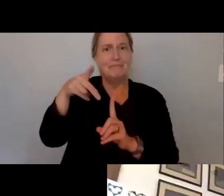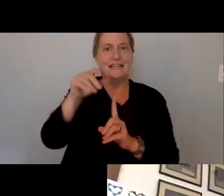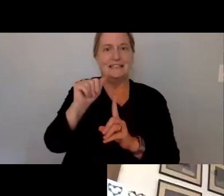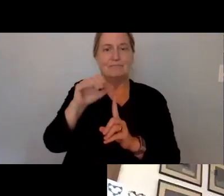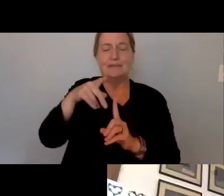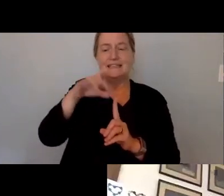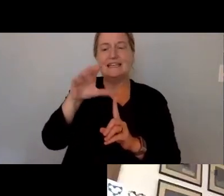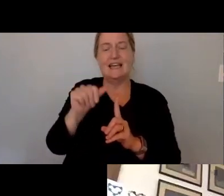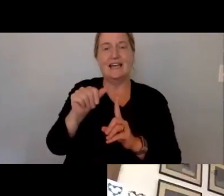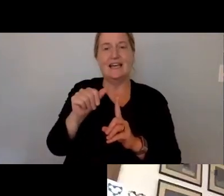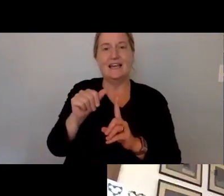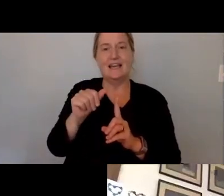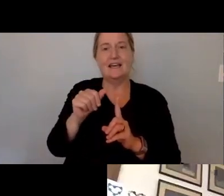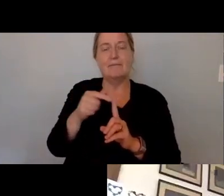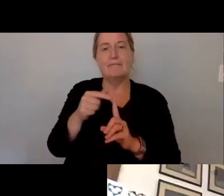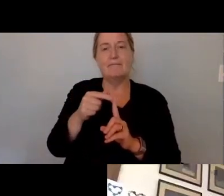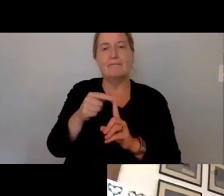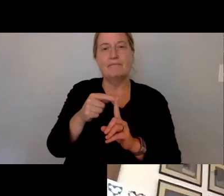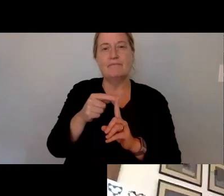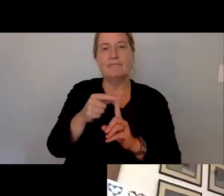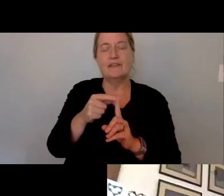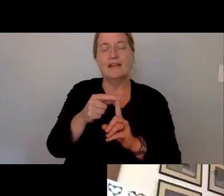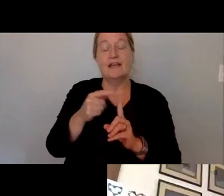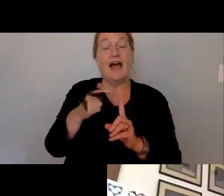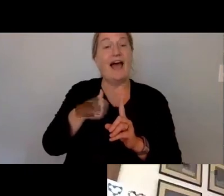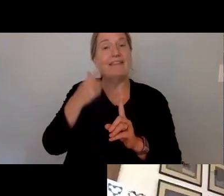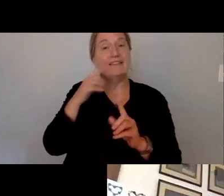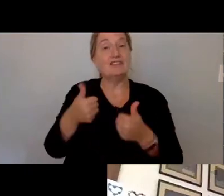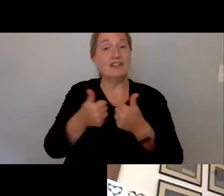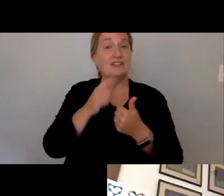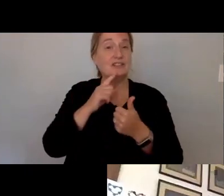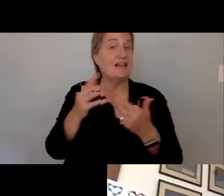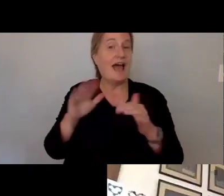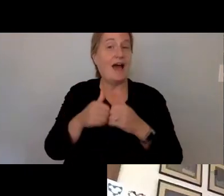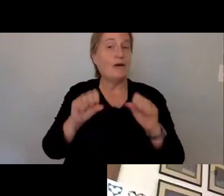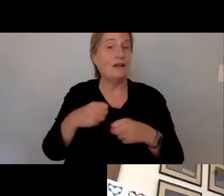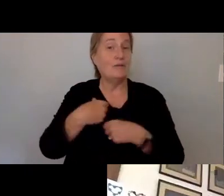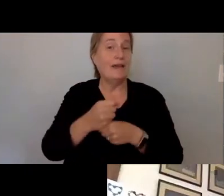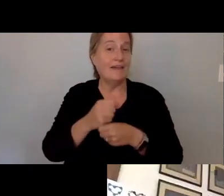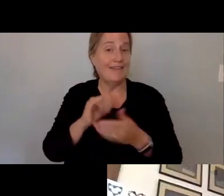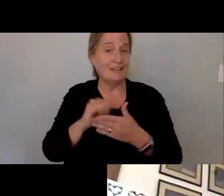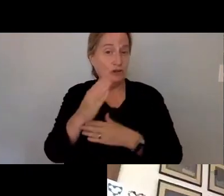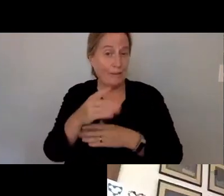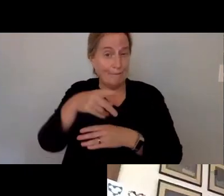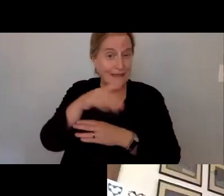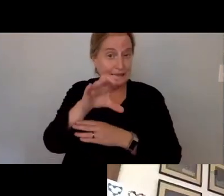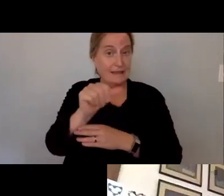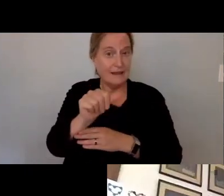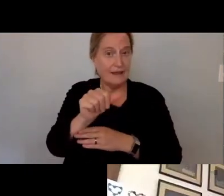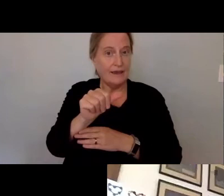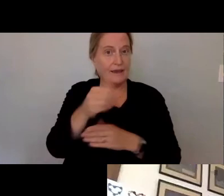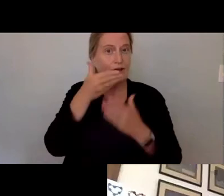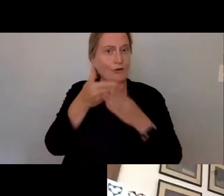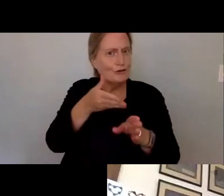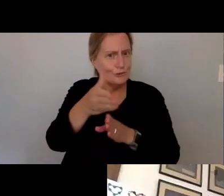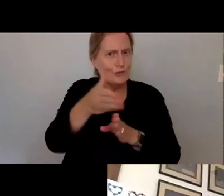is, how do you make a PCA a career that people actually can afford to do? What I've seen, and all the people that are on